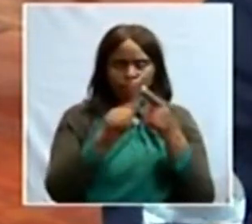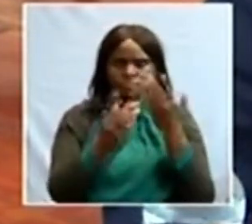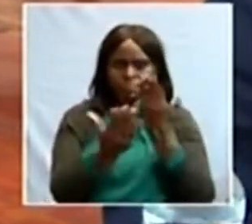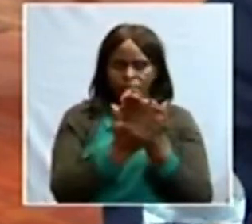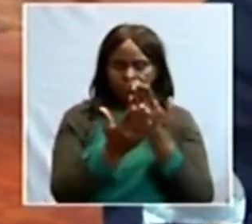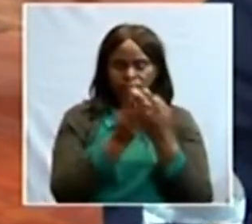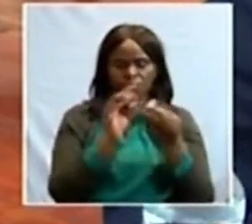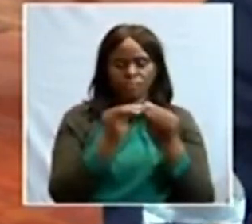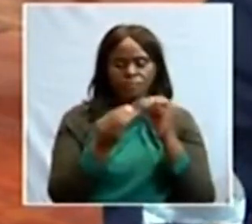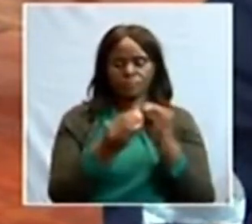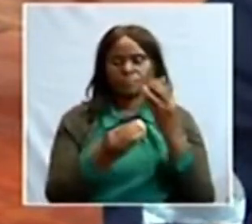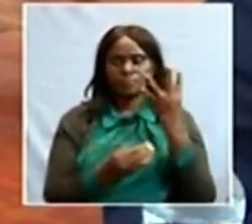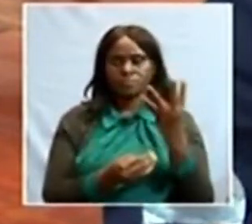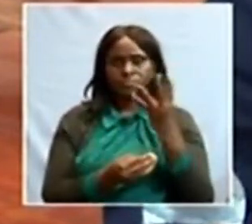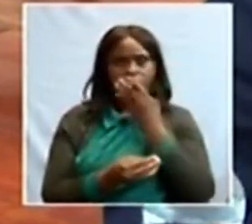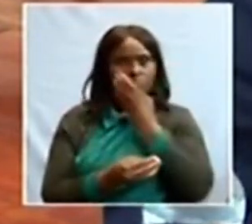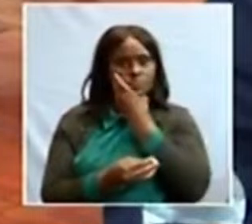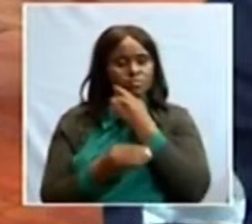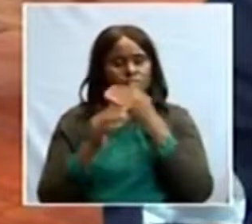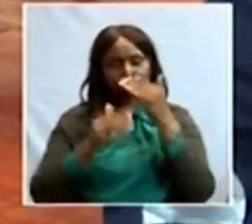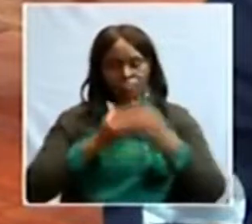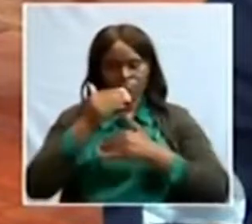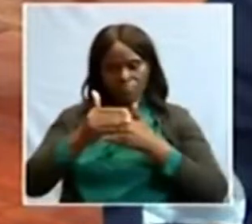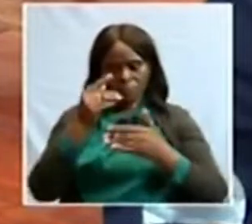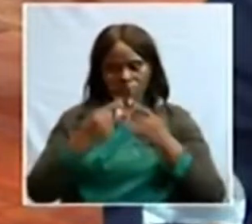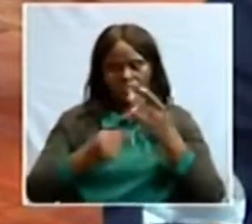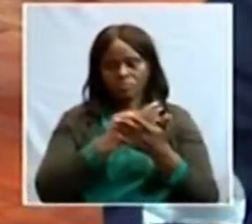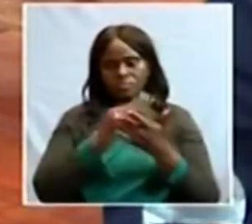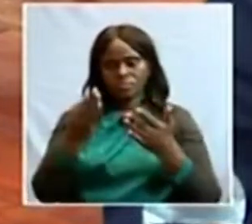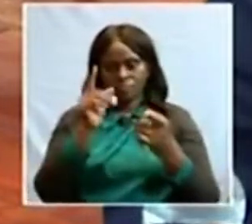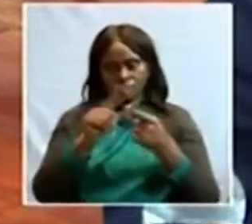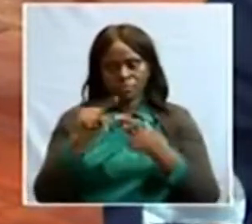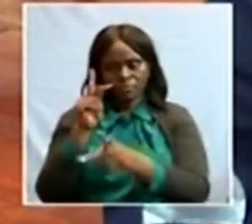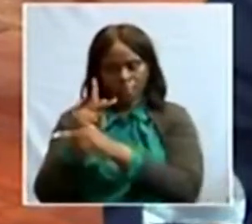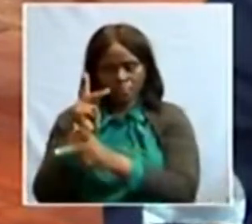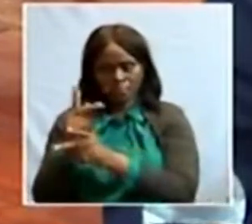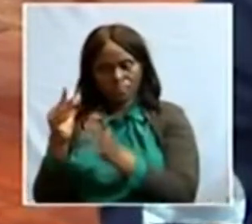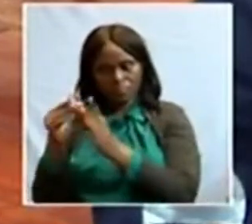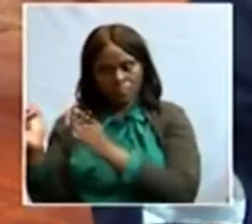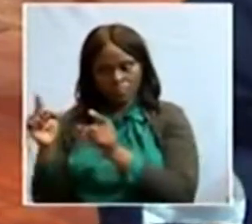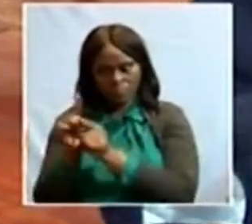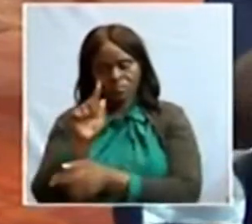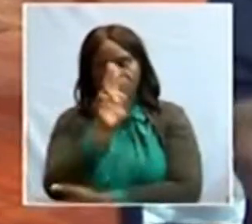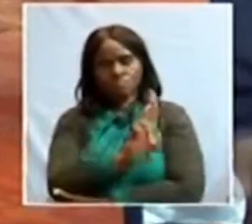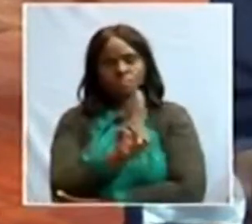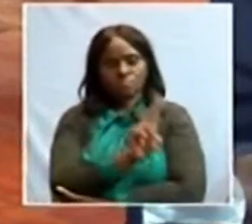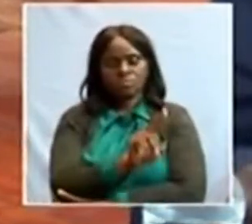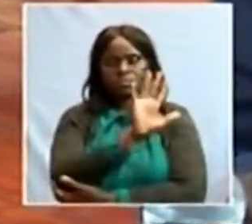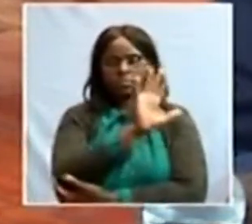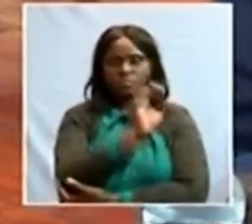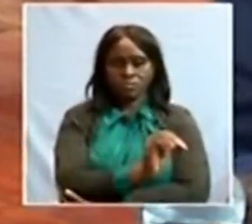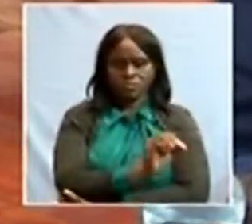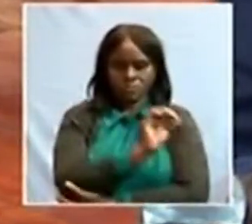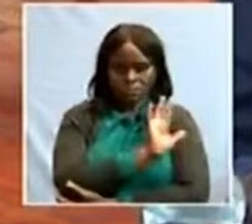4? The next one, failure to set aside and use 5%